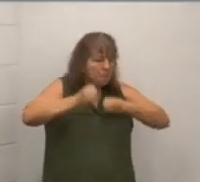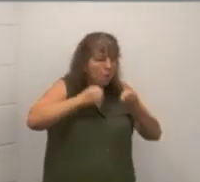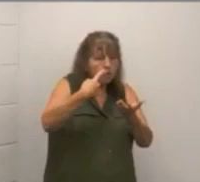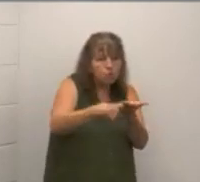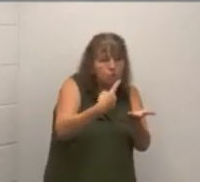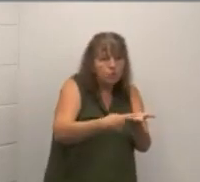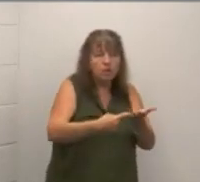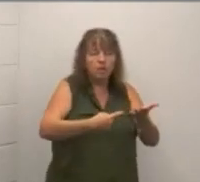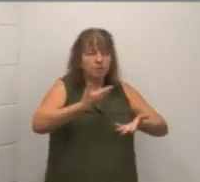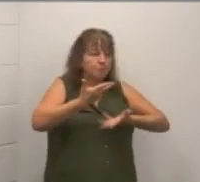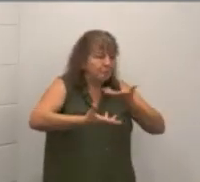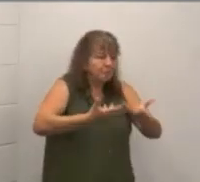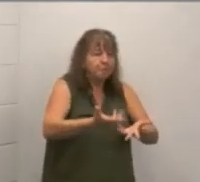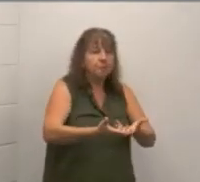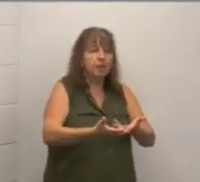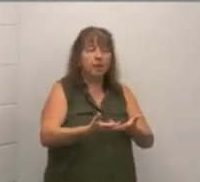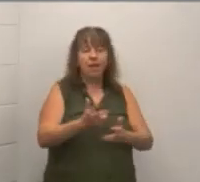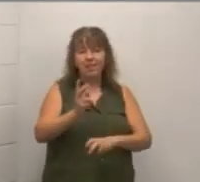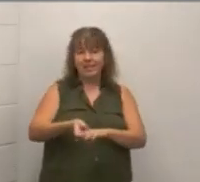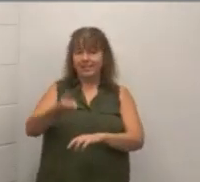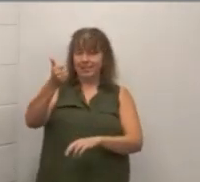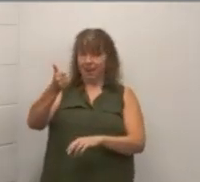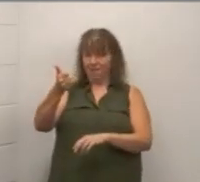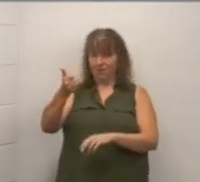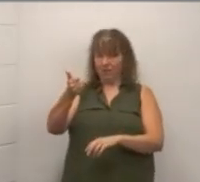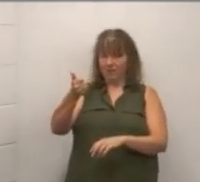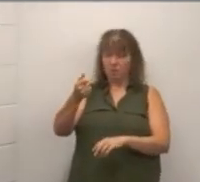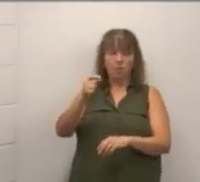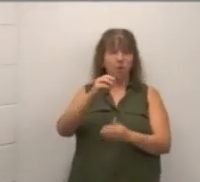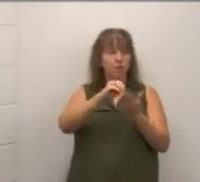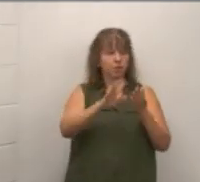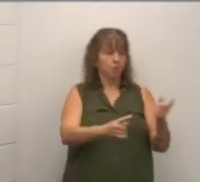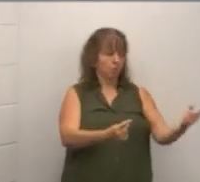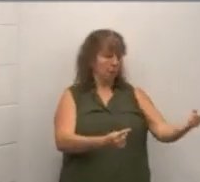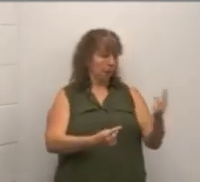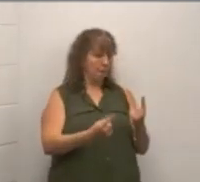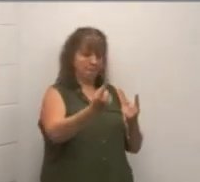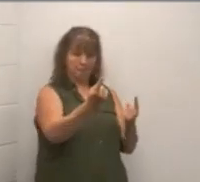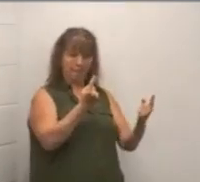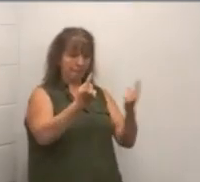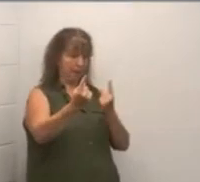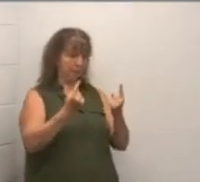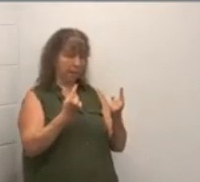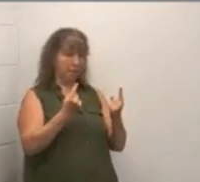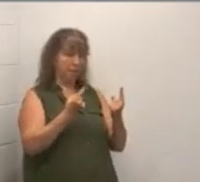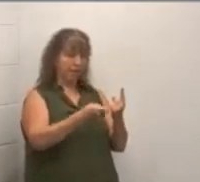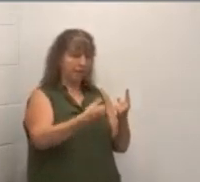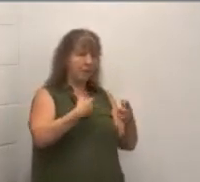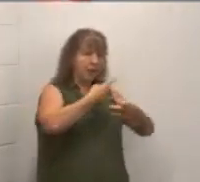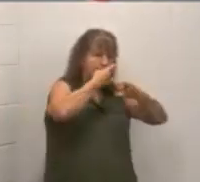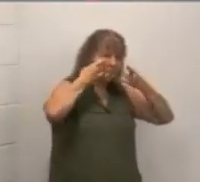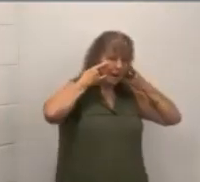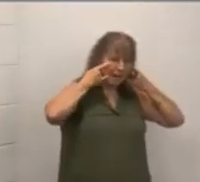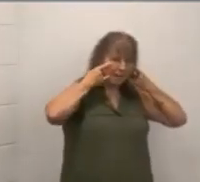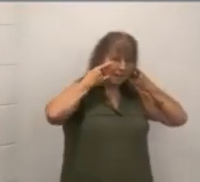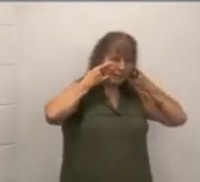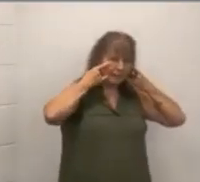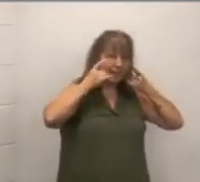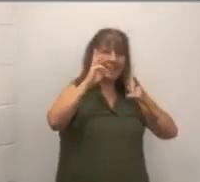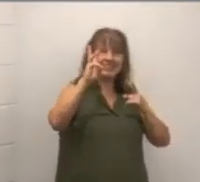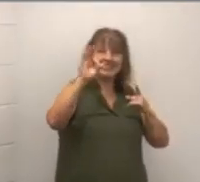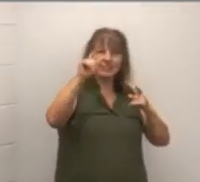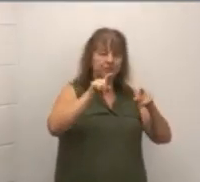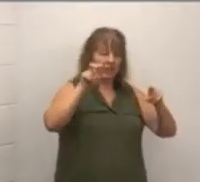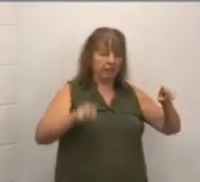The hardest part is students are going to come into school and staff with masks on, and they're going to be 6 feet